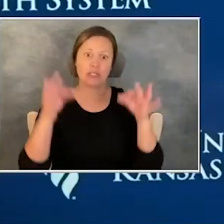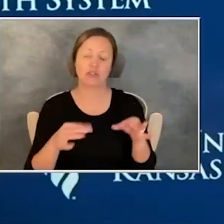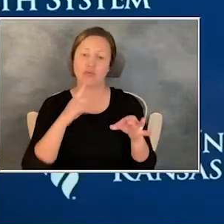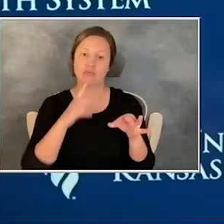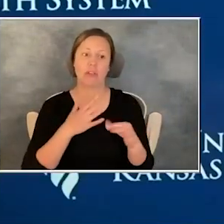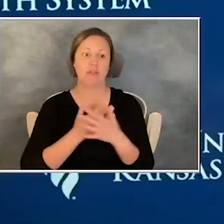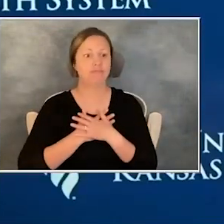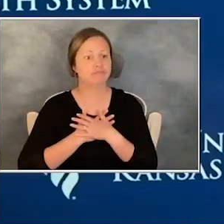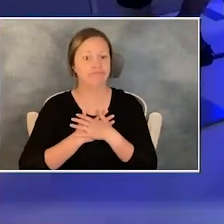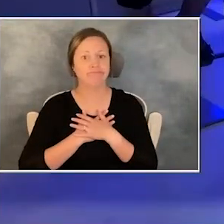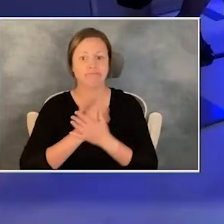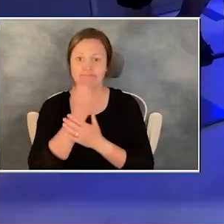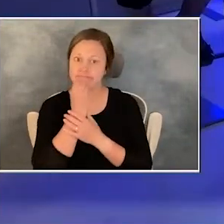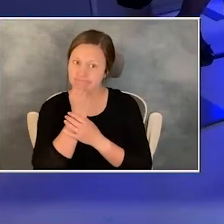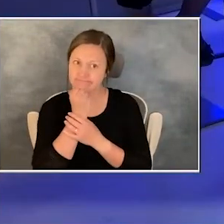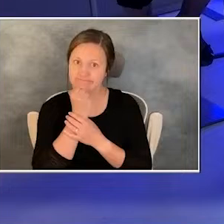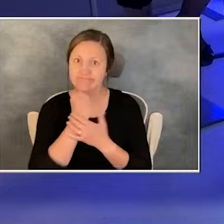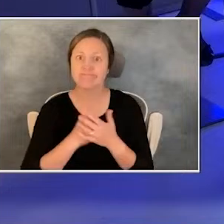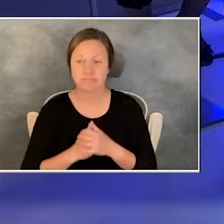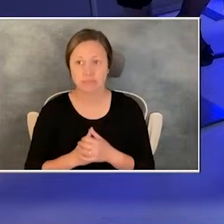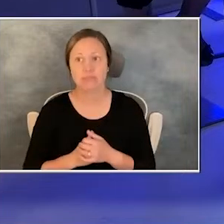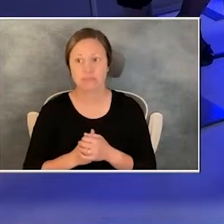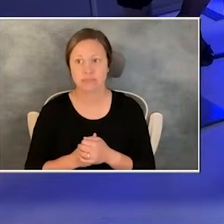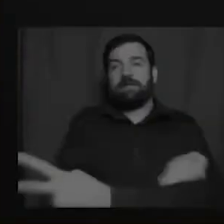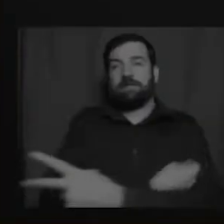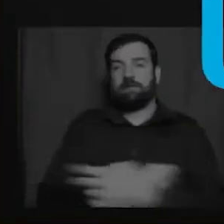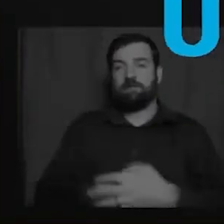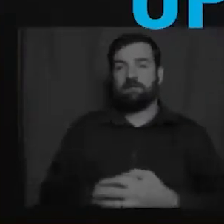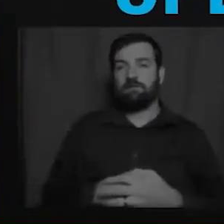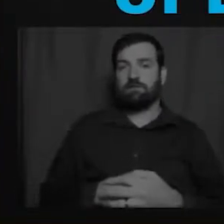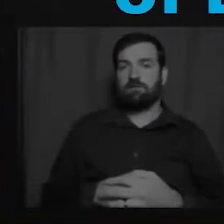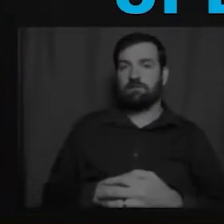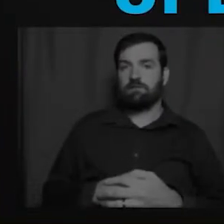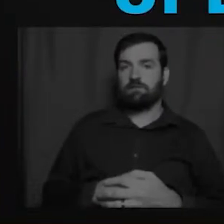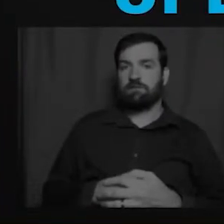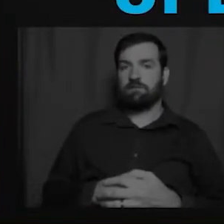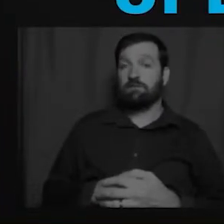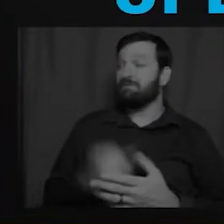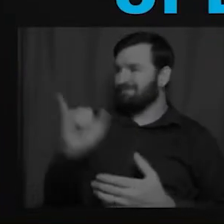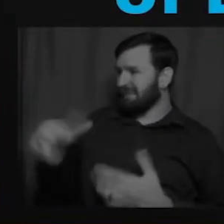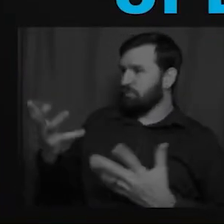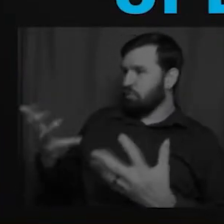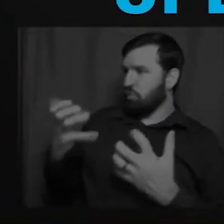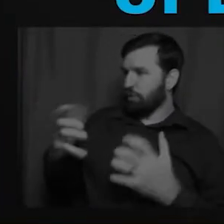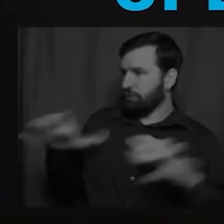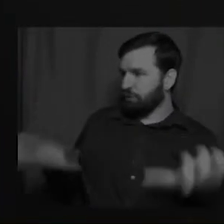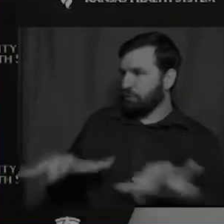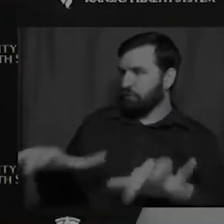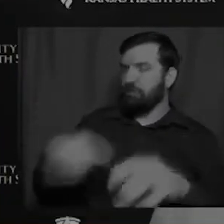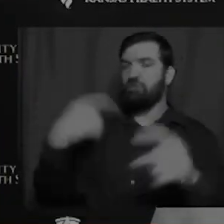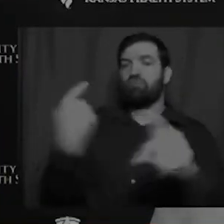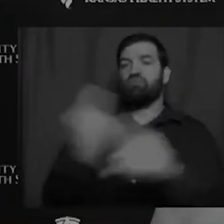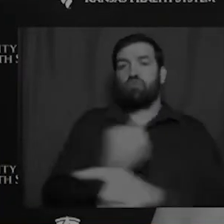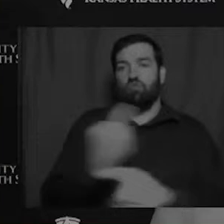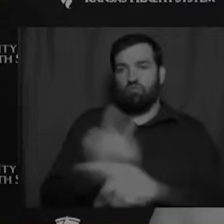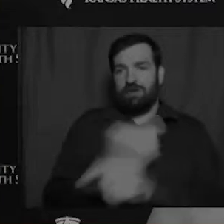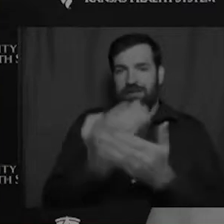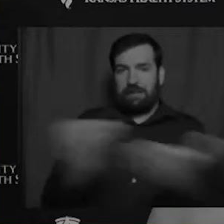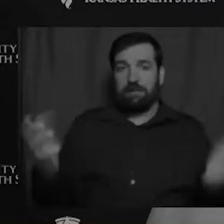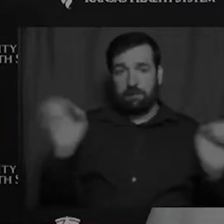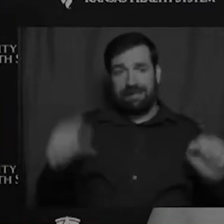invaluable. It really is. Thank you to all of our guests. Subscribe to our morning medical update and Open